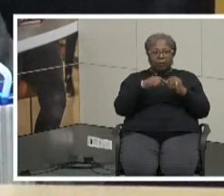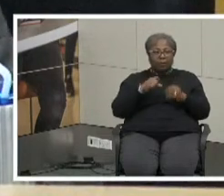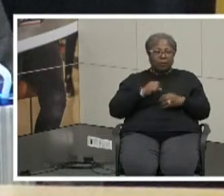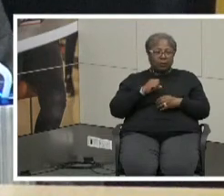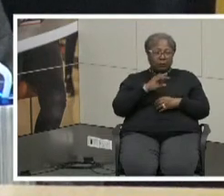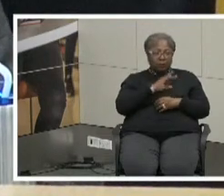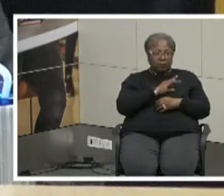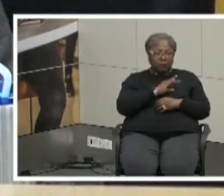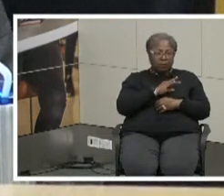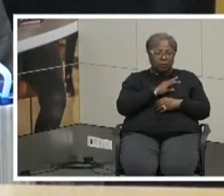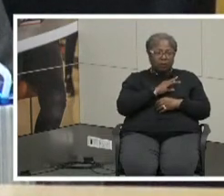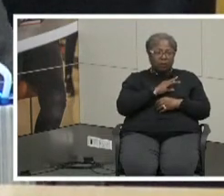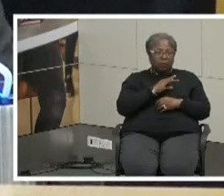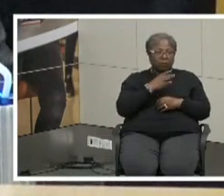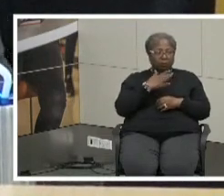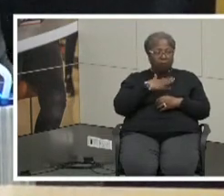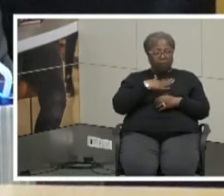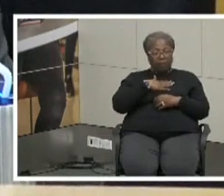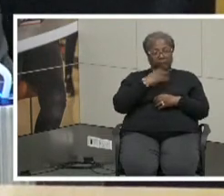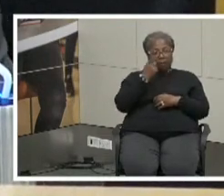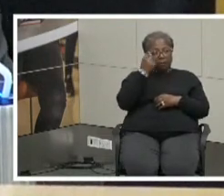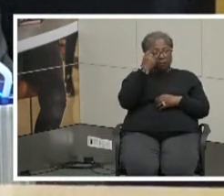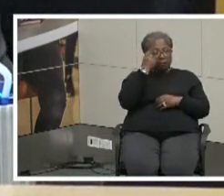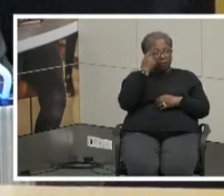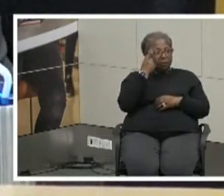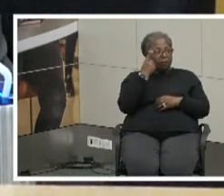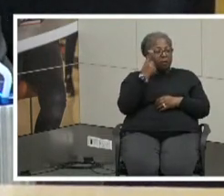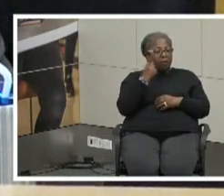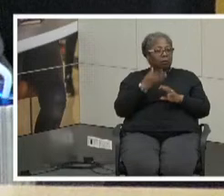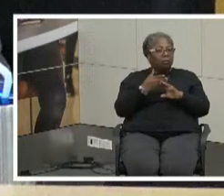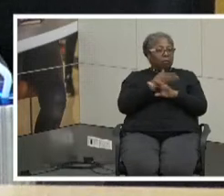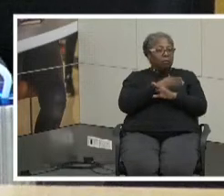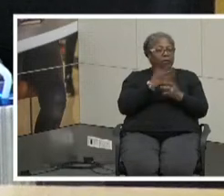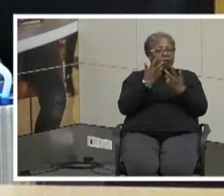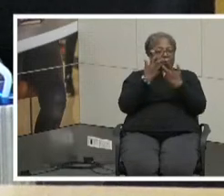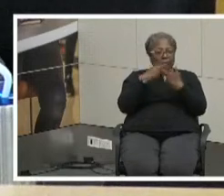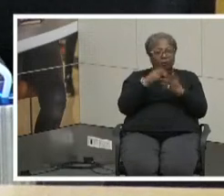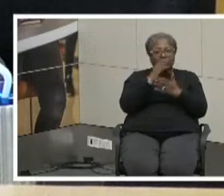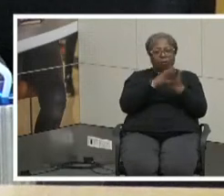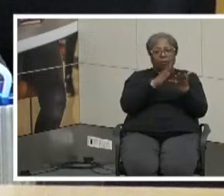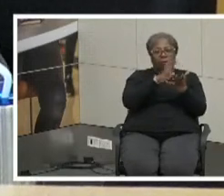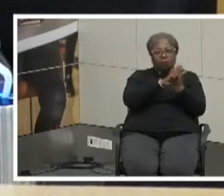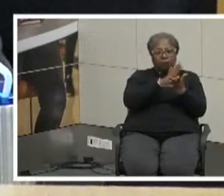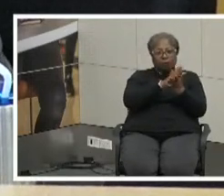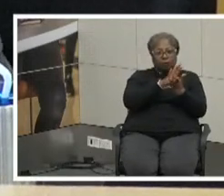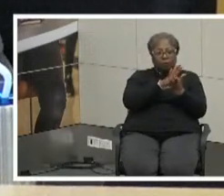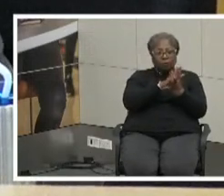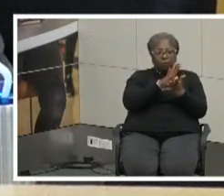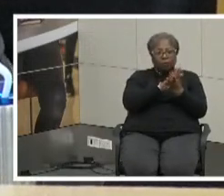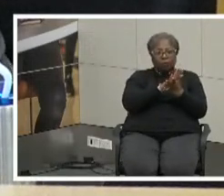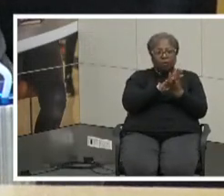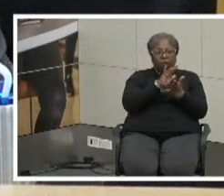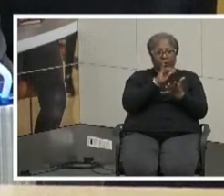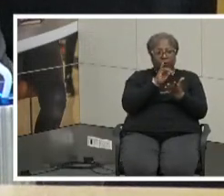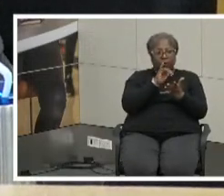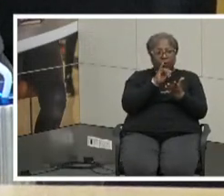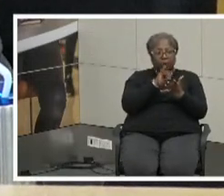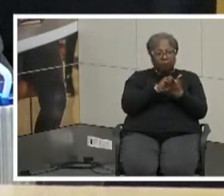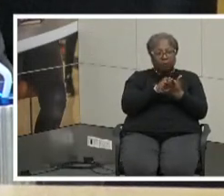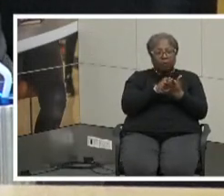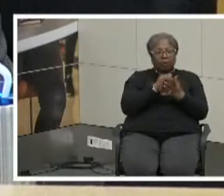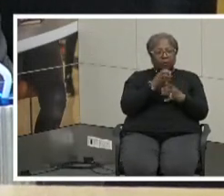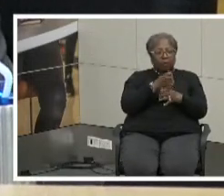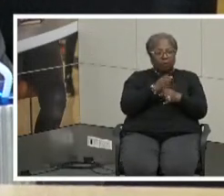Staffing from my understanding um previous Arrangements was for some schools that had